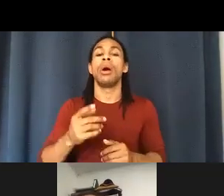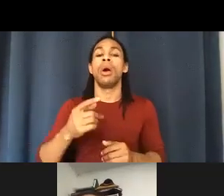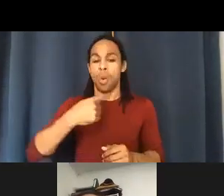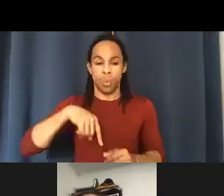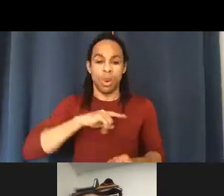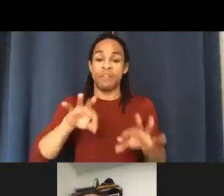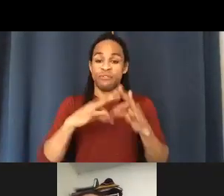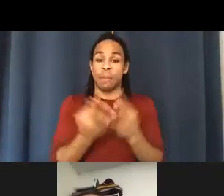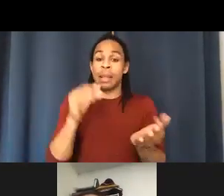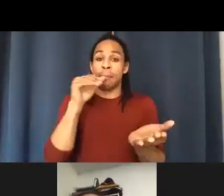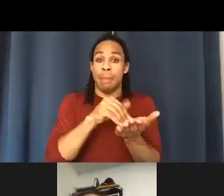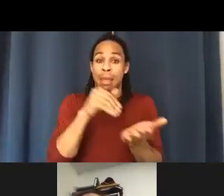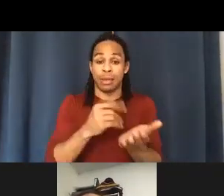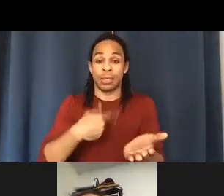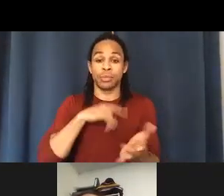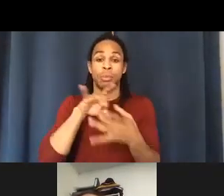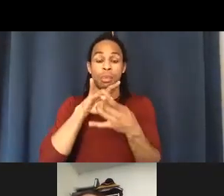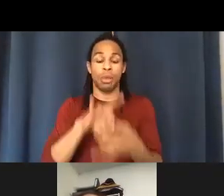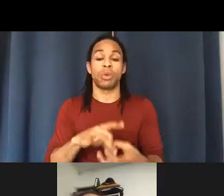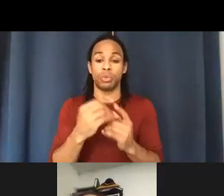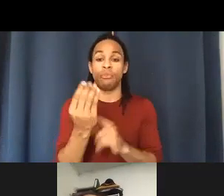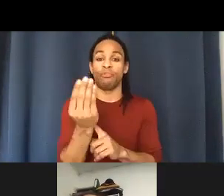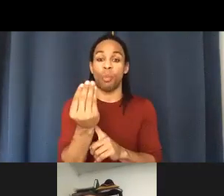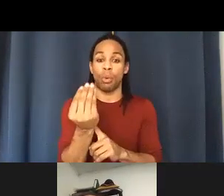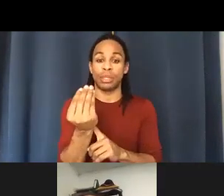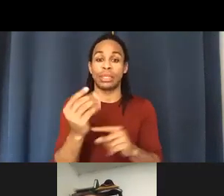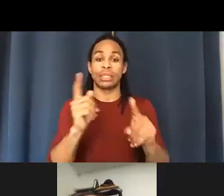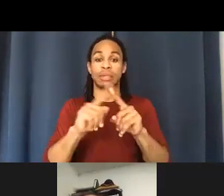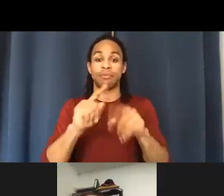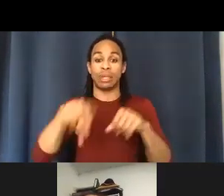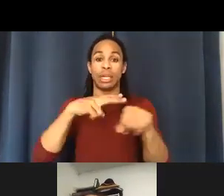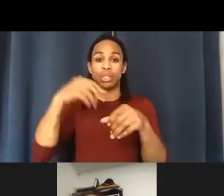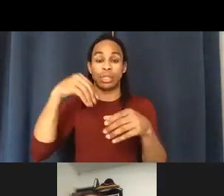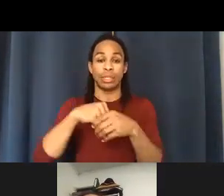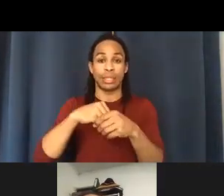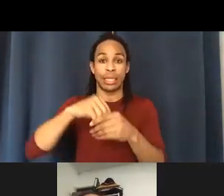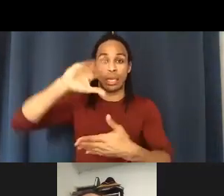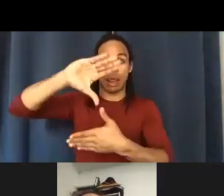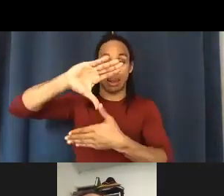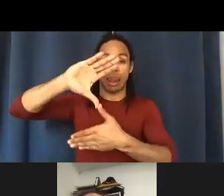have 14 regional coordinators, and we organize virtually